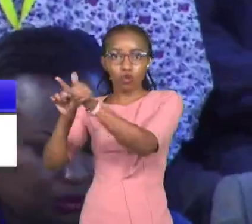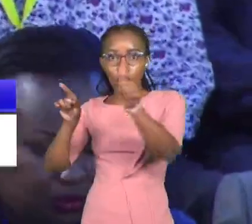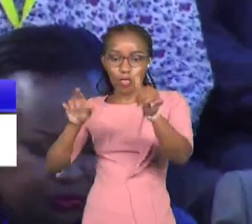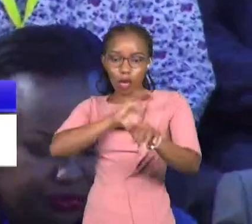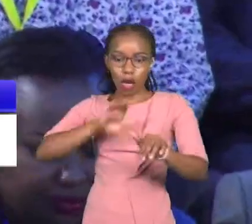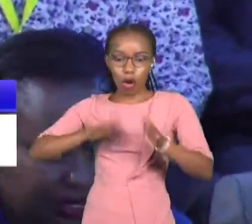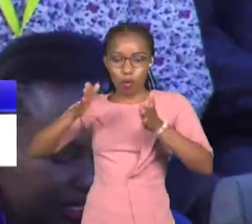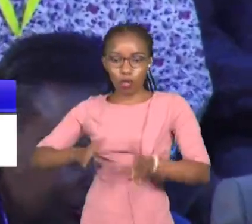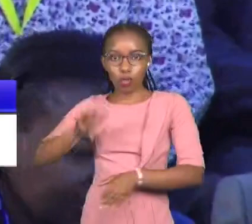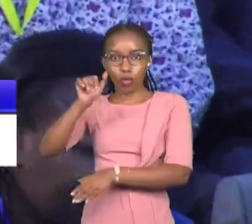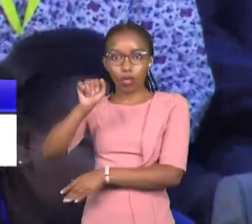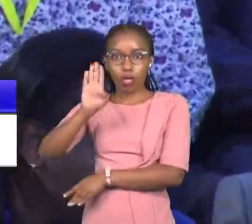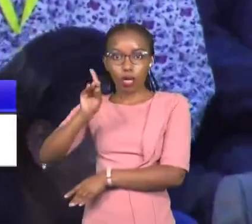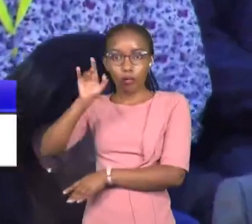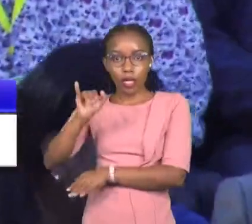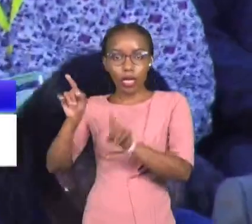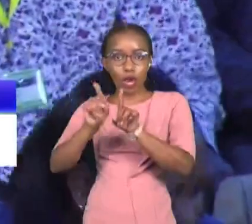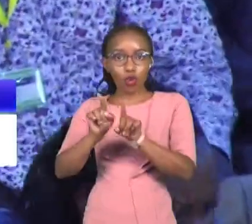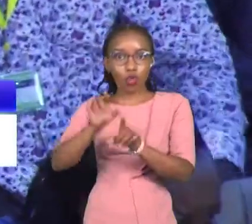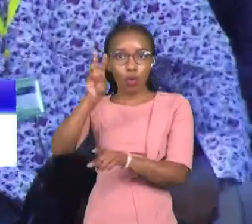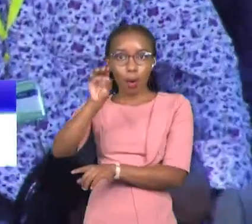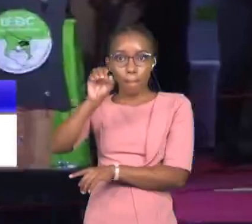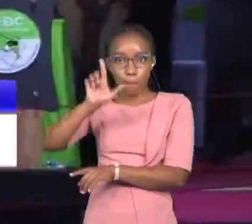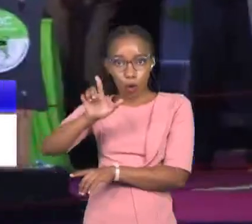Guliye and Boya, Molu will be ousted.